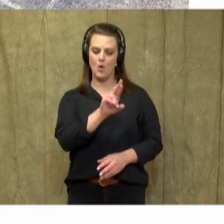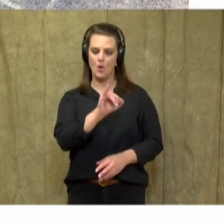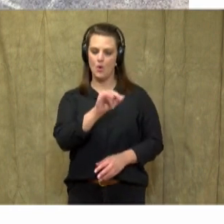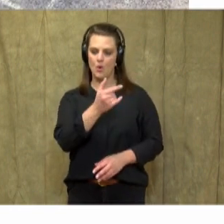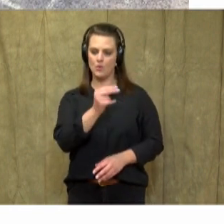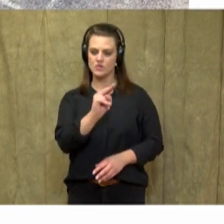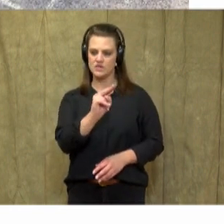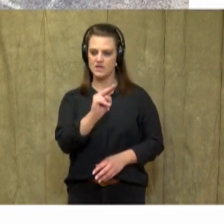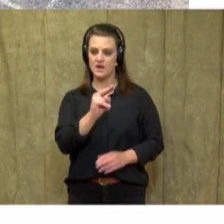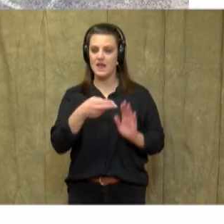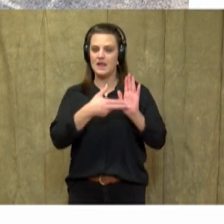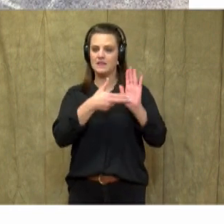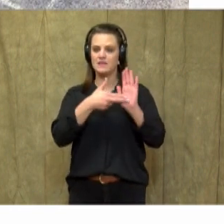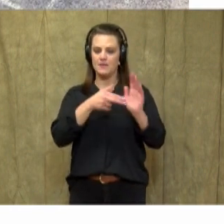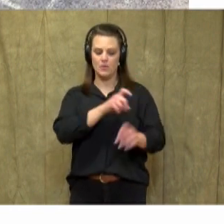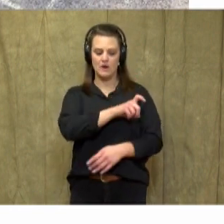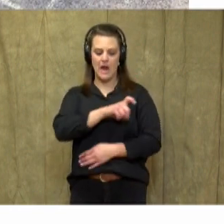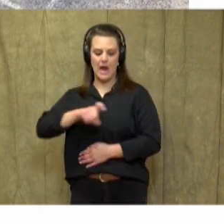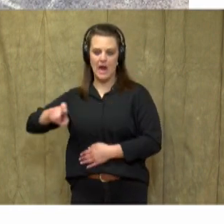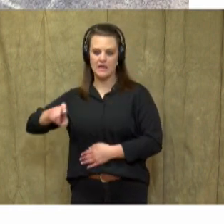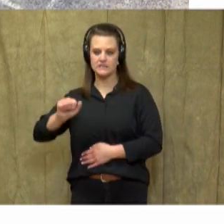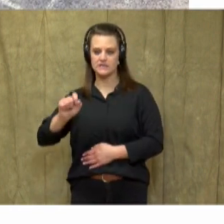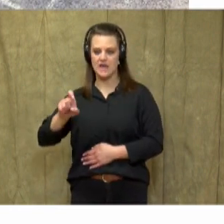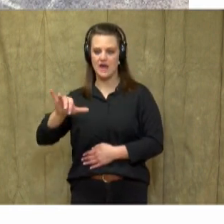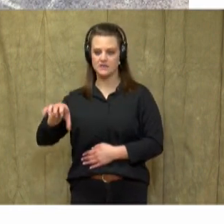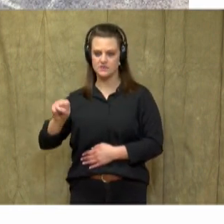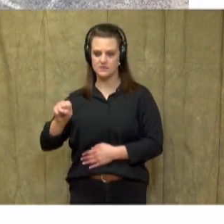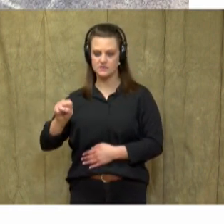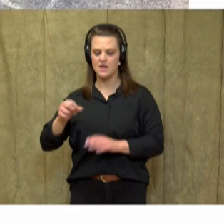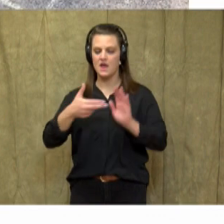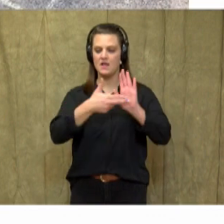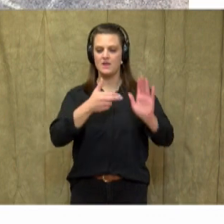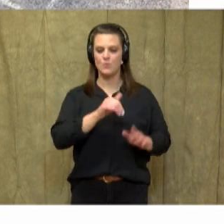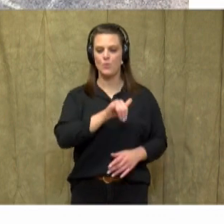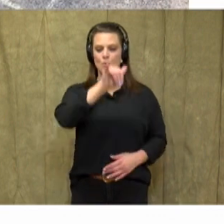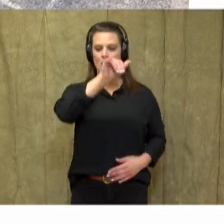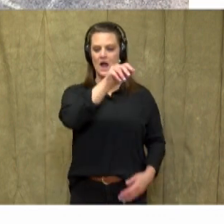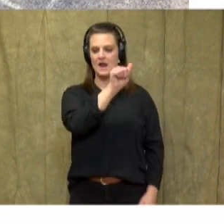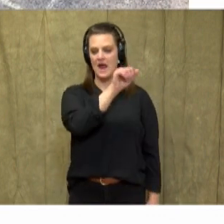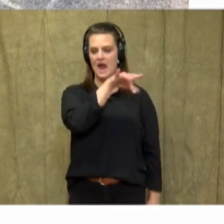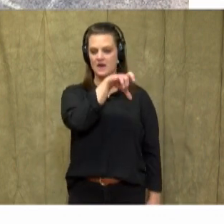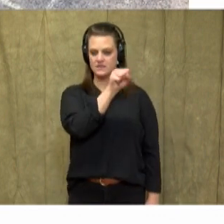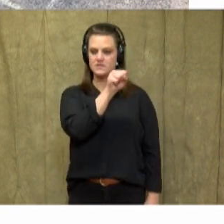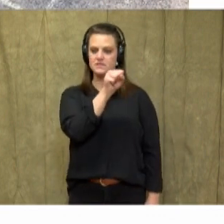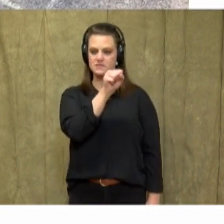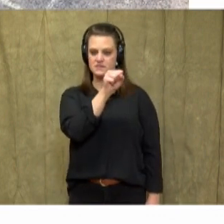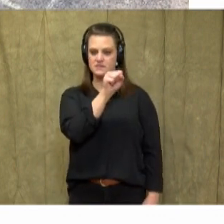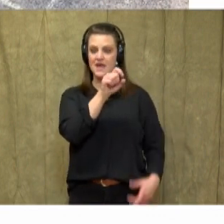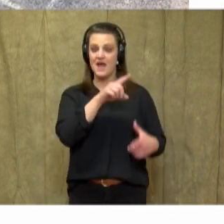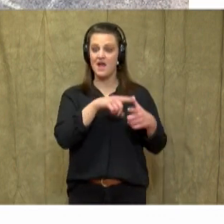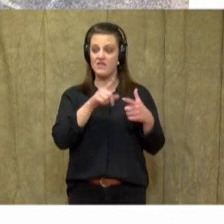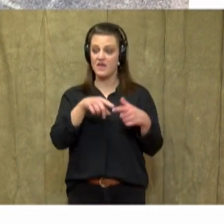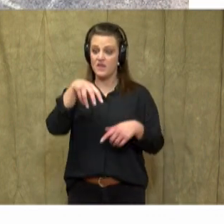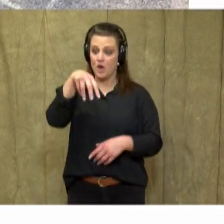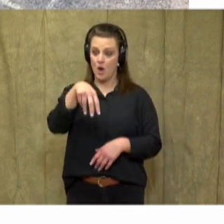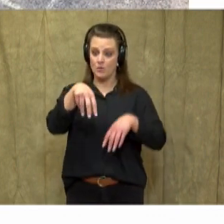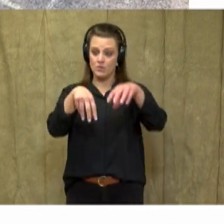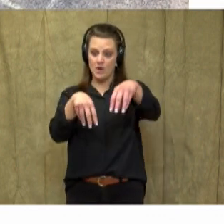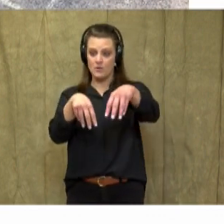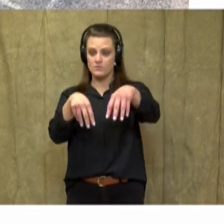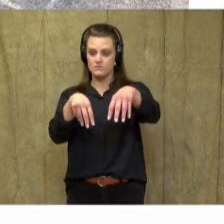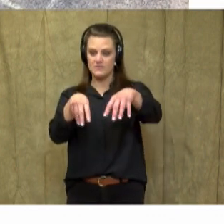the x-axis, we labeled the y-axis, and then I put the cones in